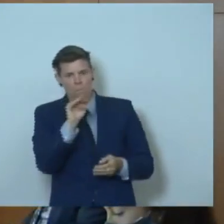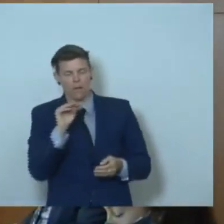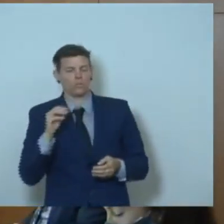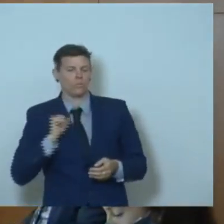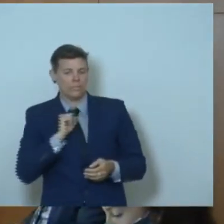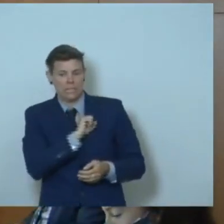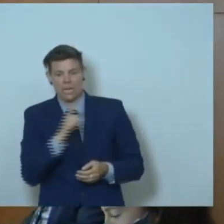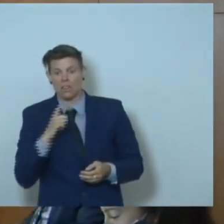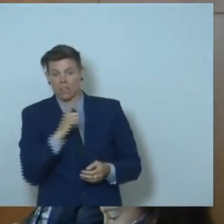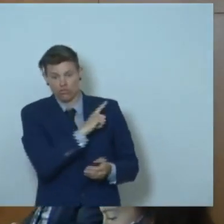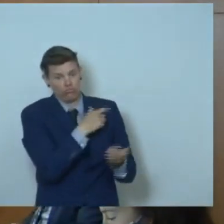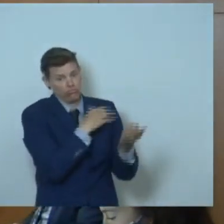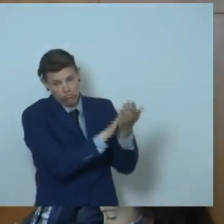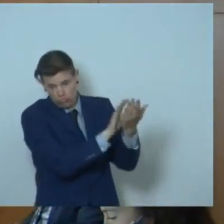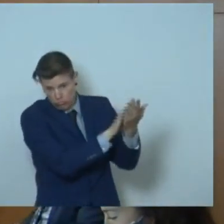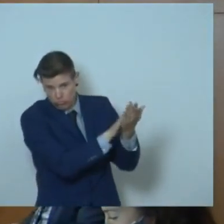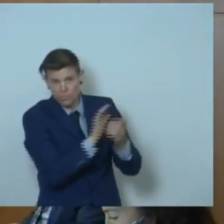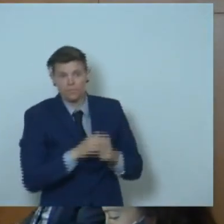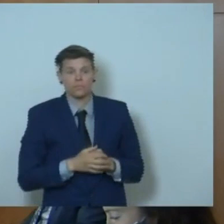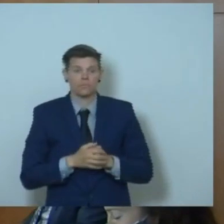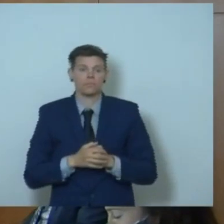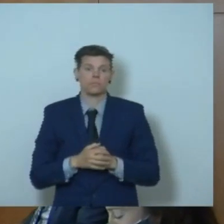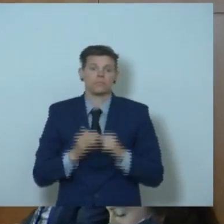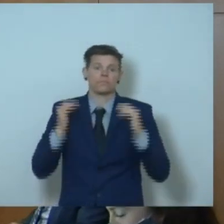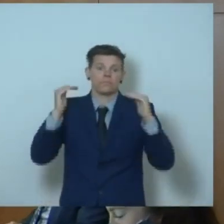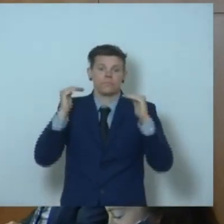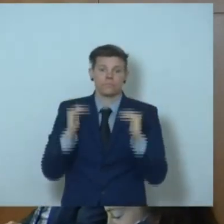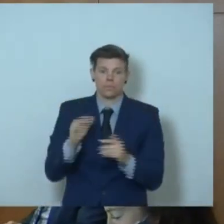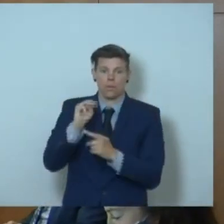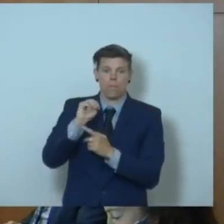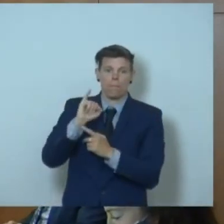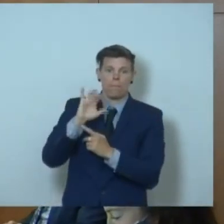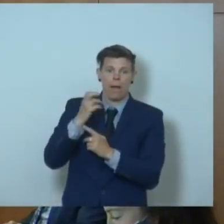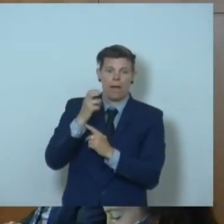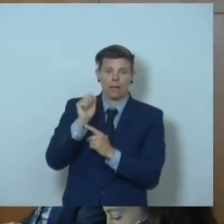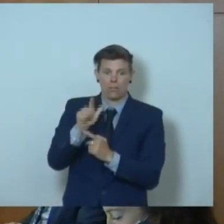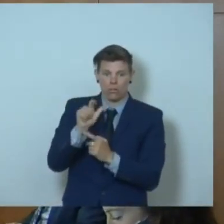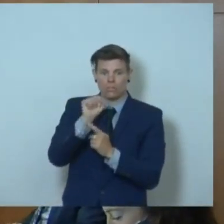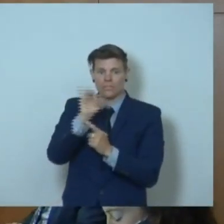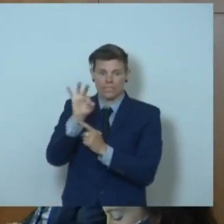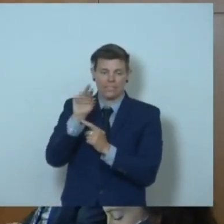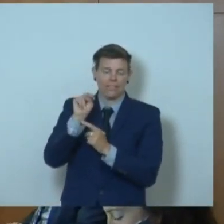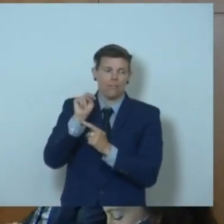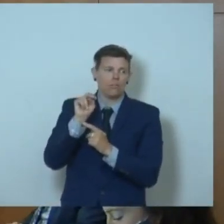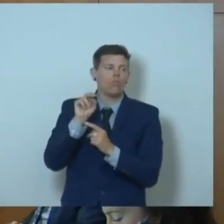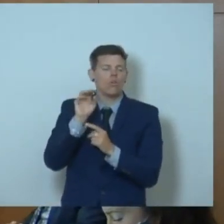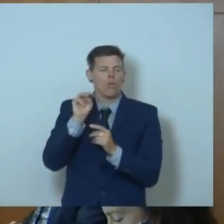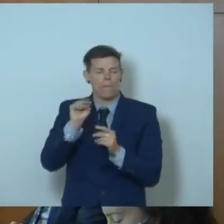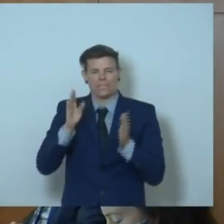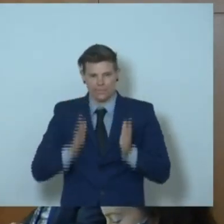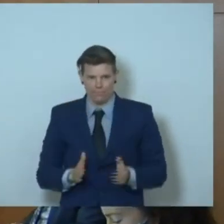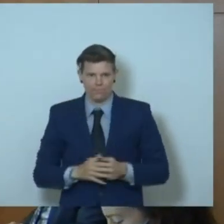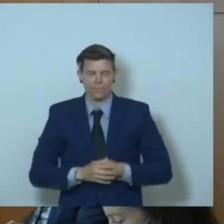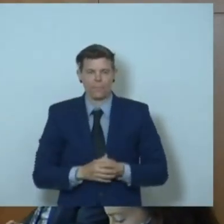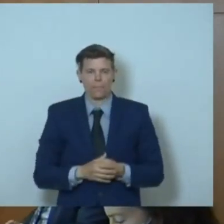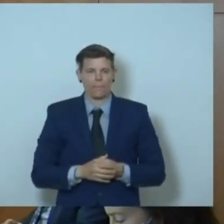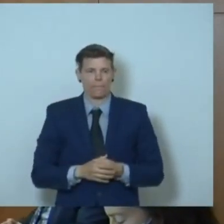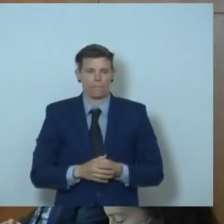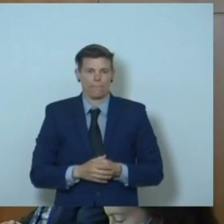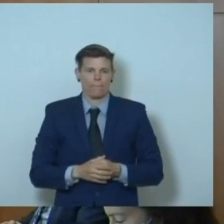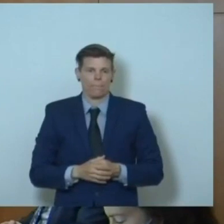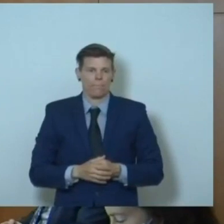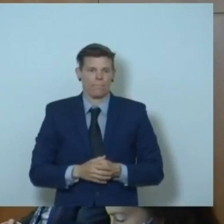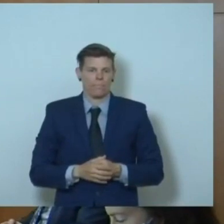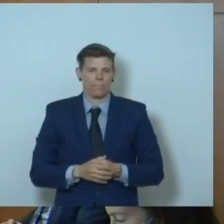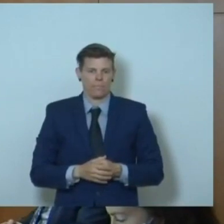Thank you, Governor. Next, we'll go to Michael Gerstein with the Santa Fe New Mexican. Michael, you're unmuted. Go ahead and ask your question.